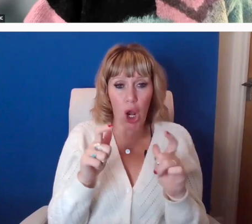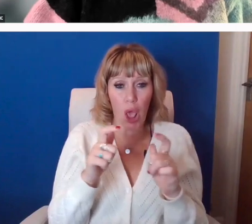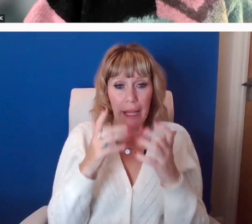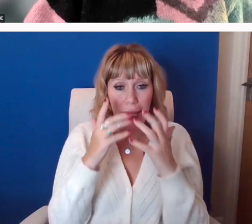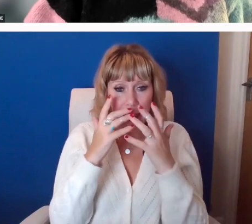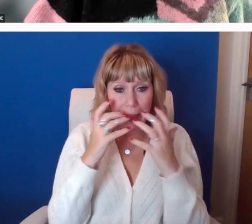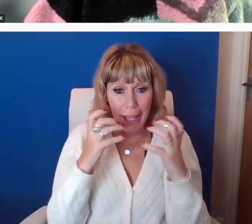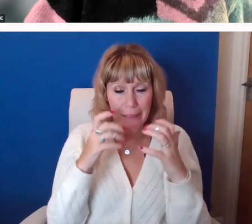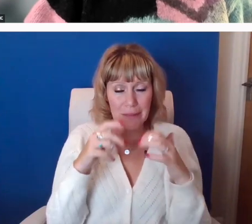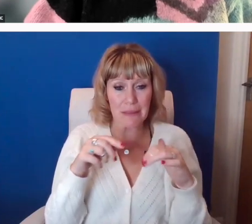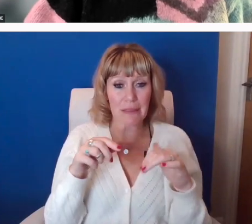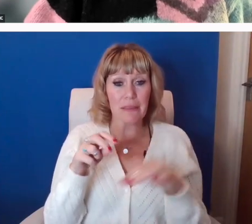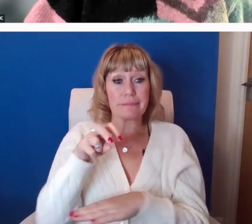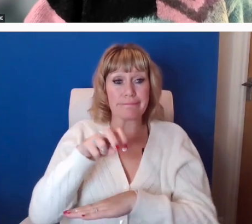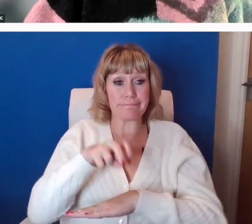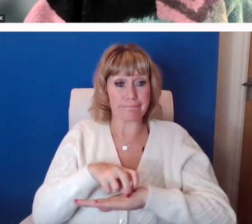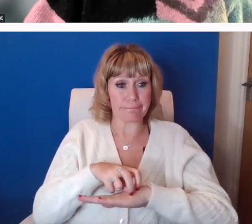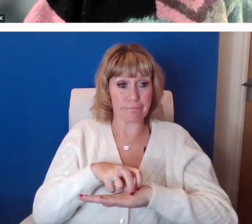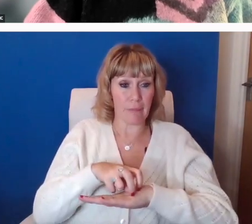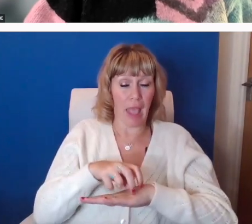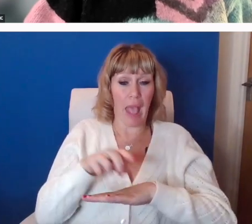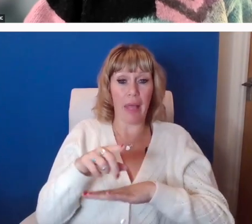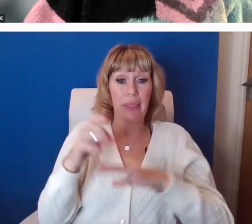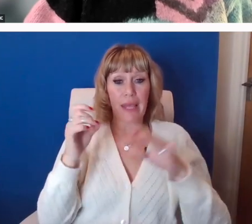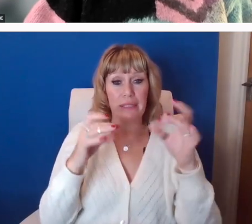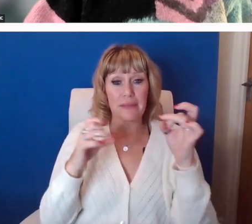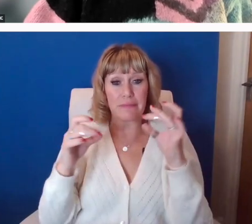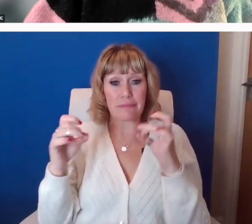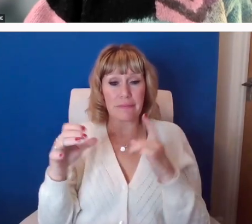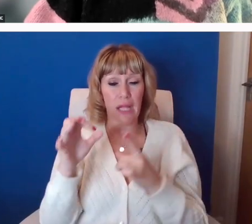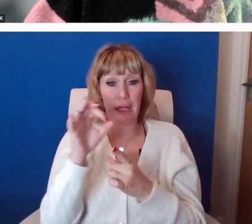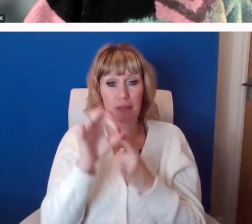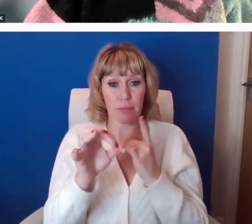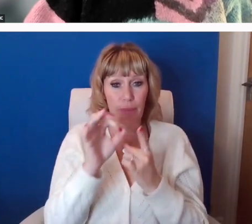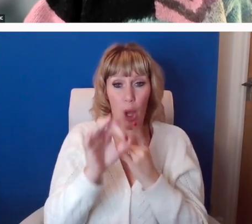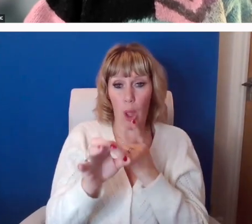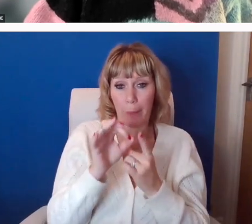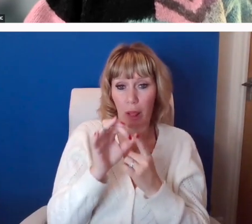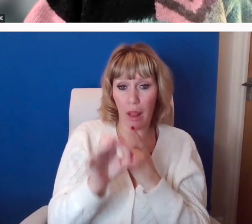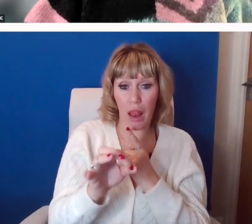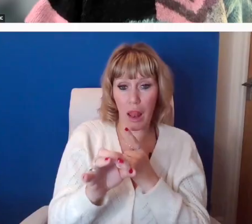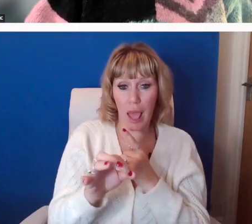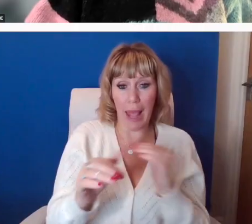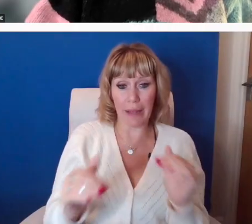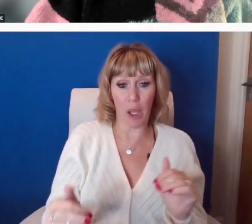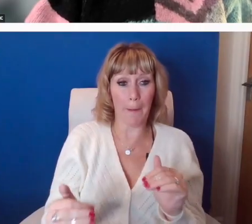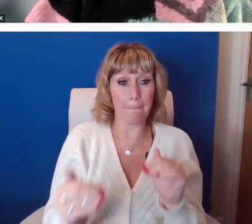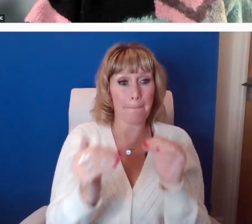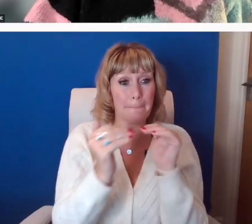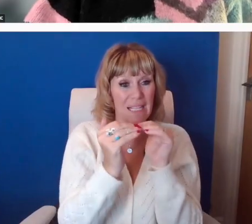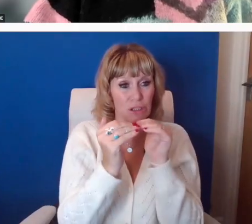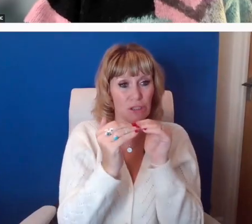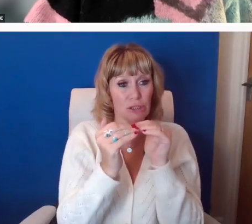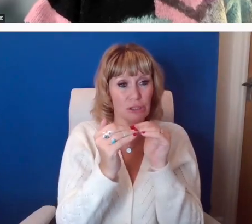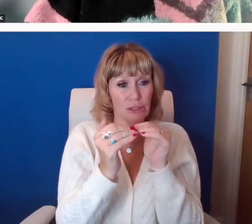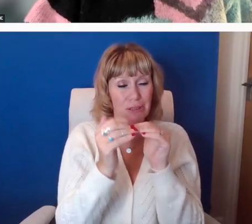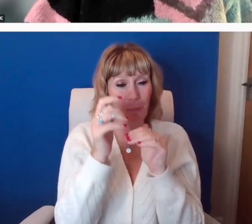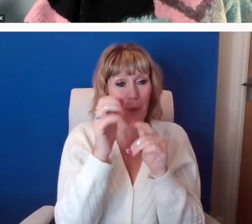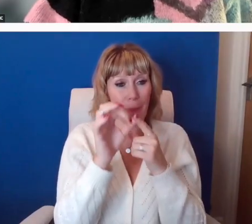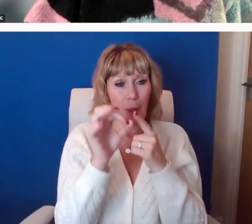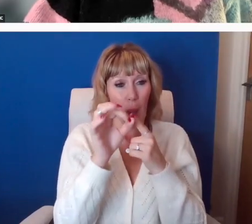background. The wheelchair is detailed with purple on the frame and front caster wheels matching.